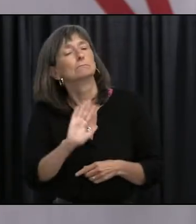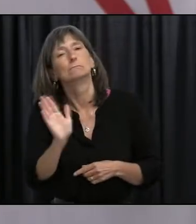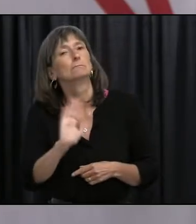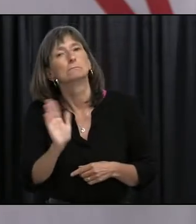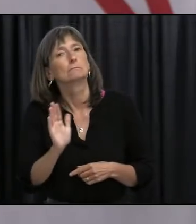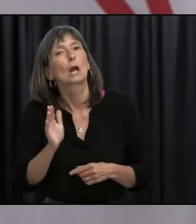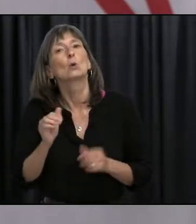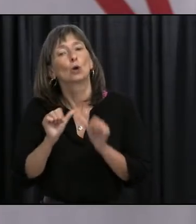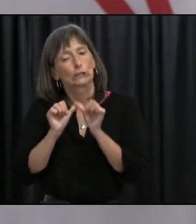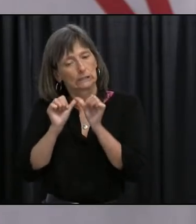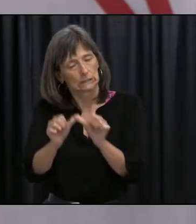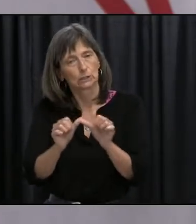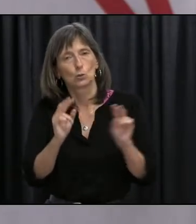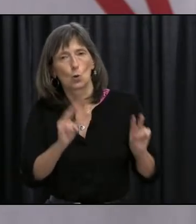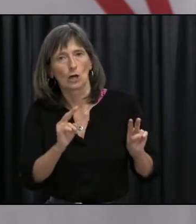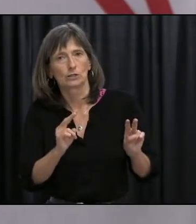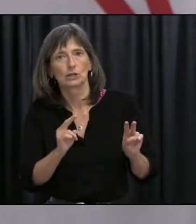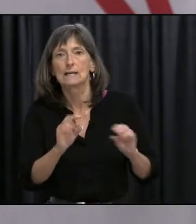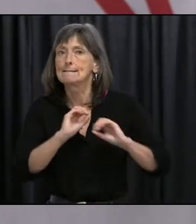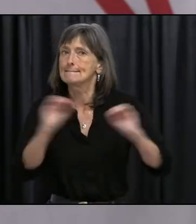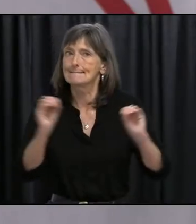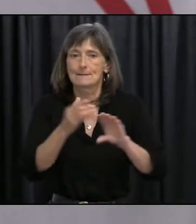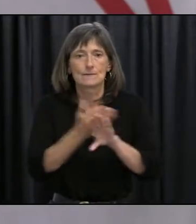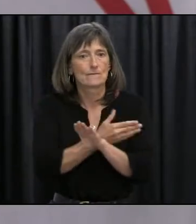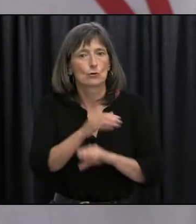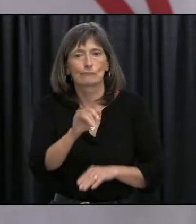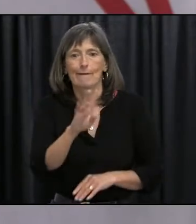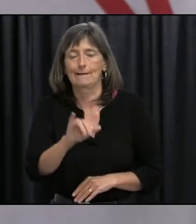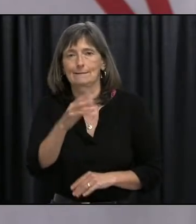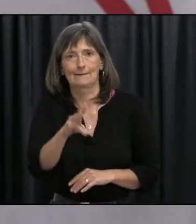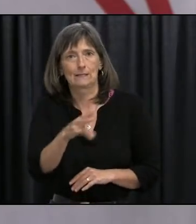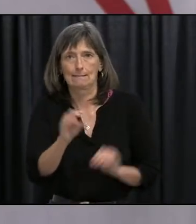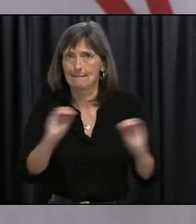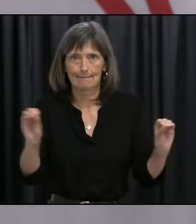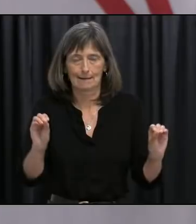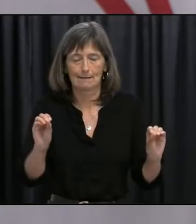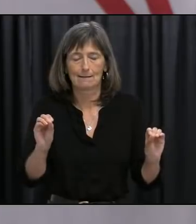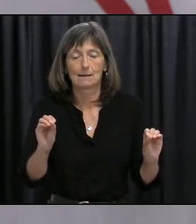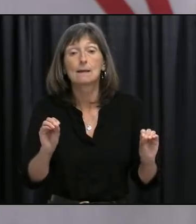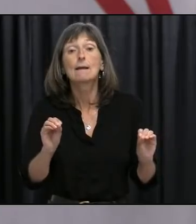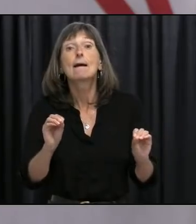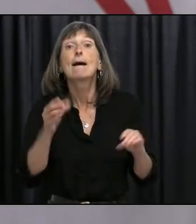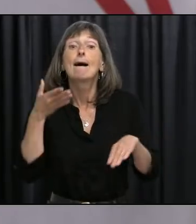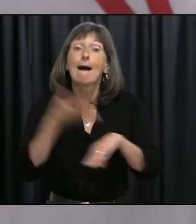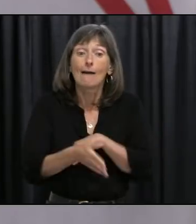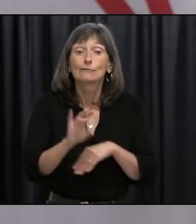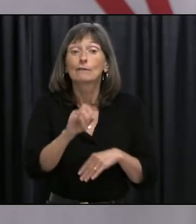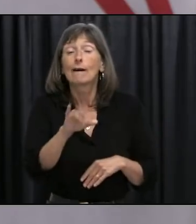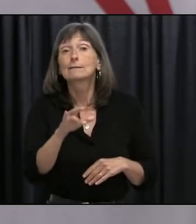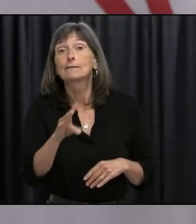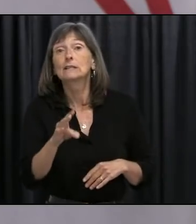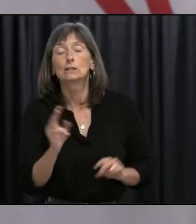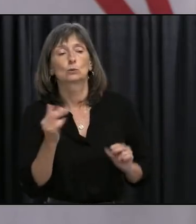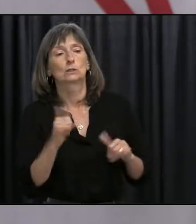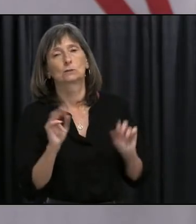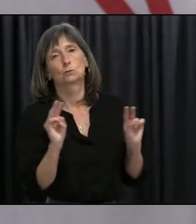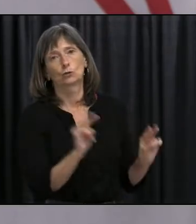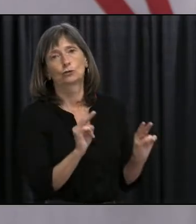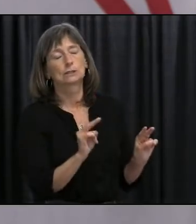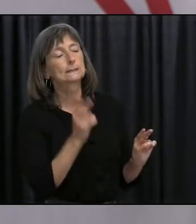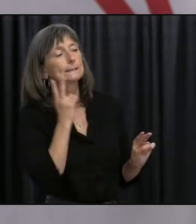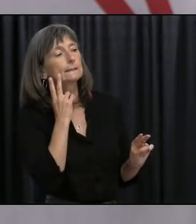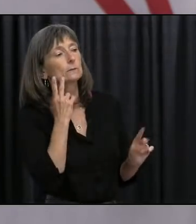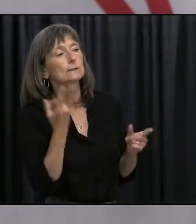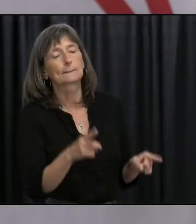continue to monitor very closely what's happening around the country before any decision is made. First and foremost, so I can